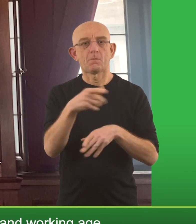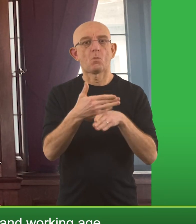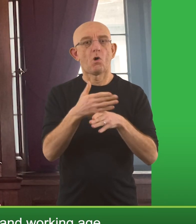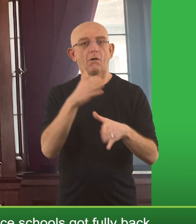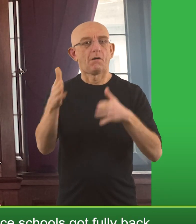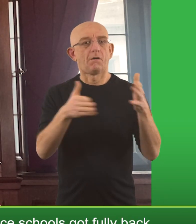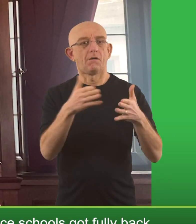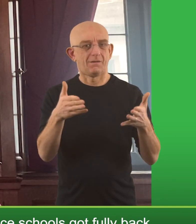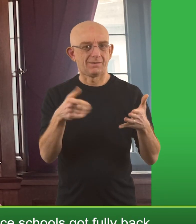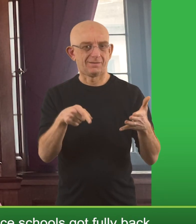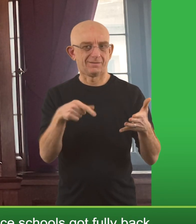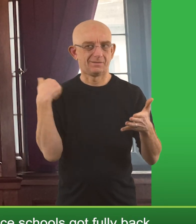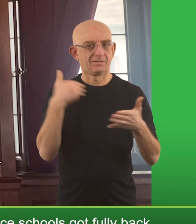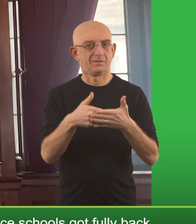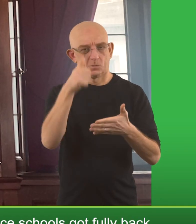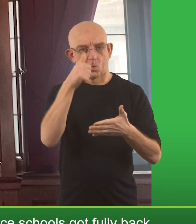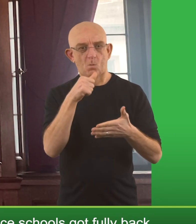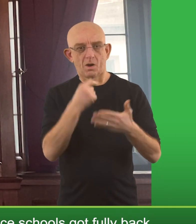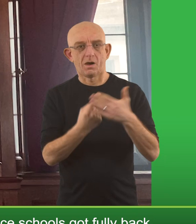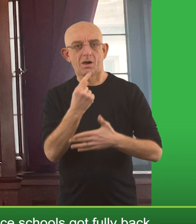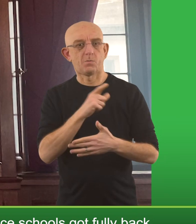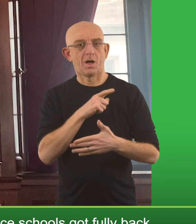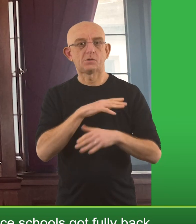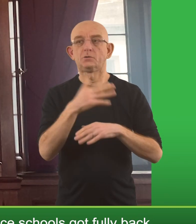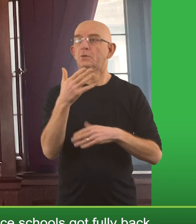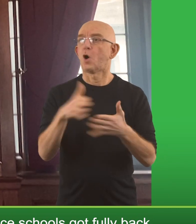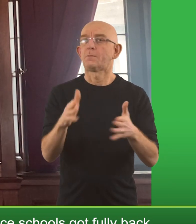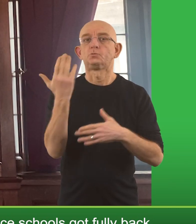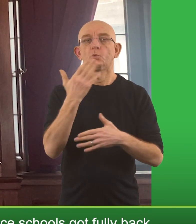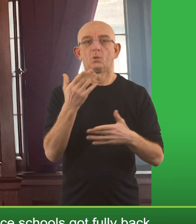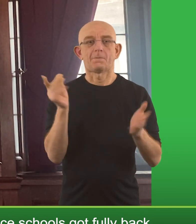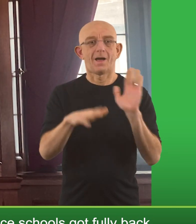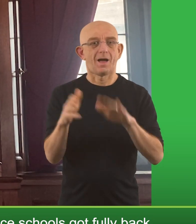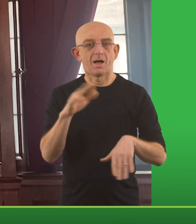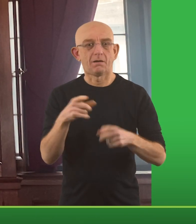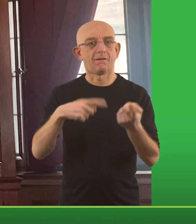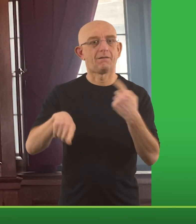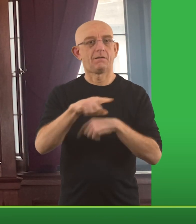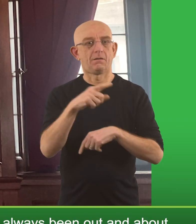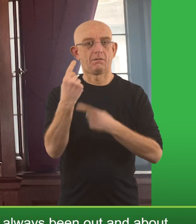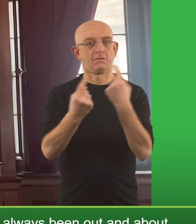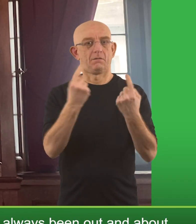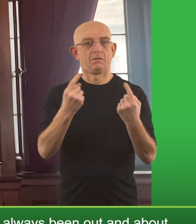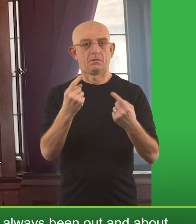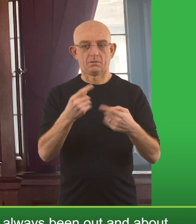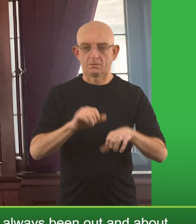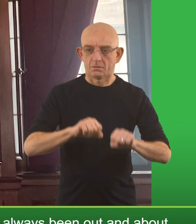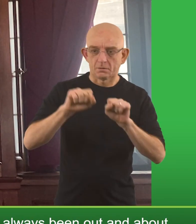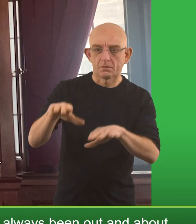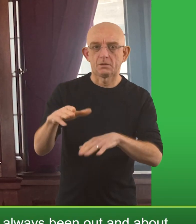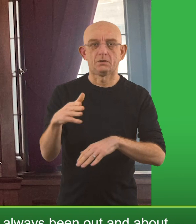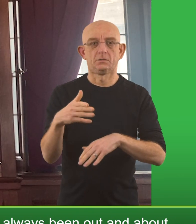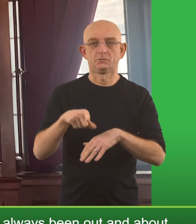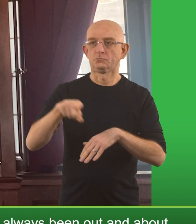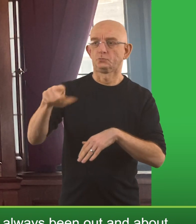working age. That was always predicted to happen once schools got fully back. Some of those of working age clearly